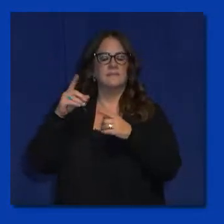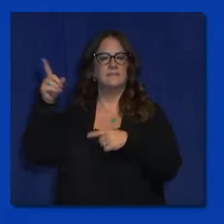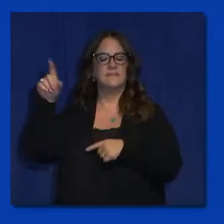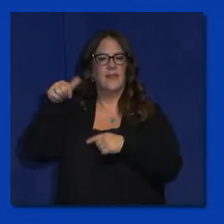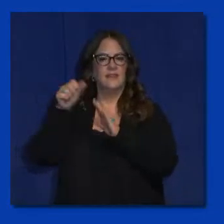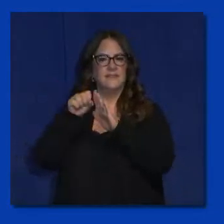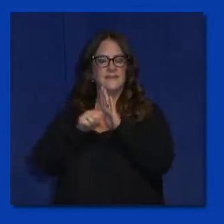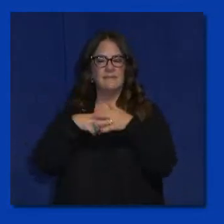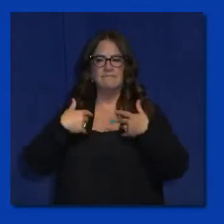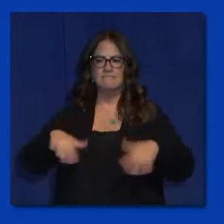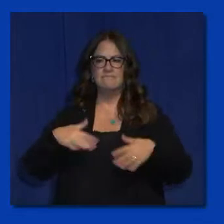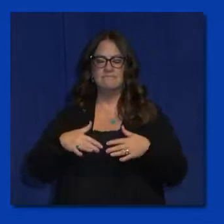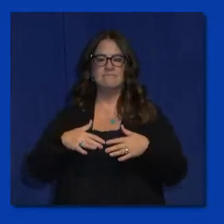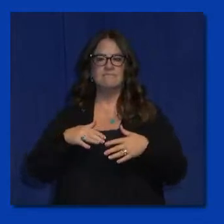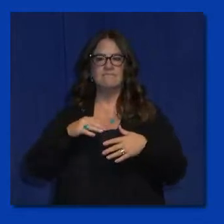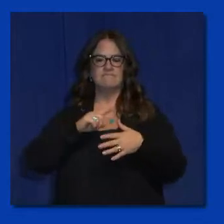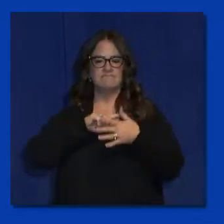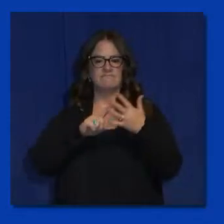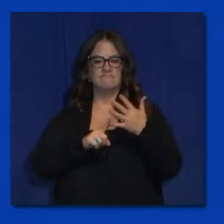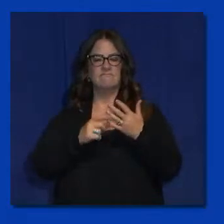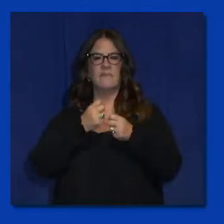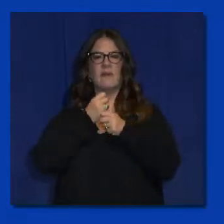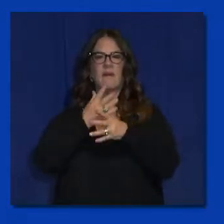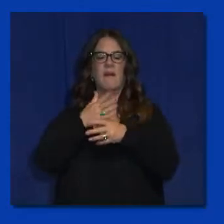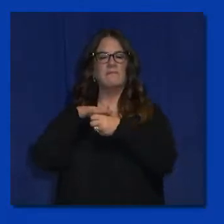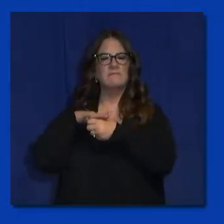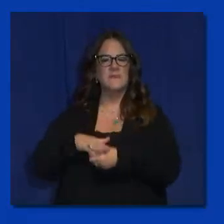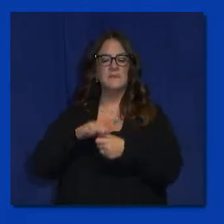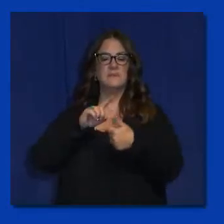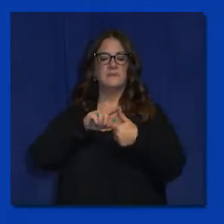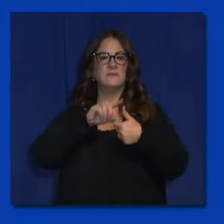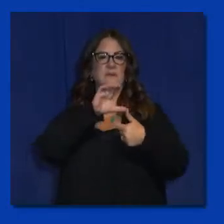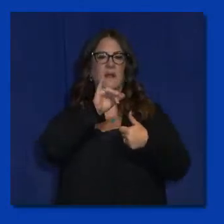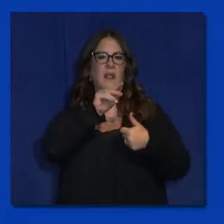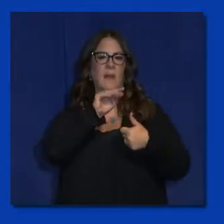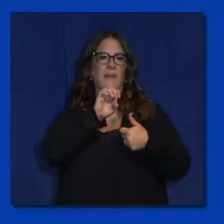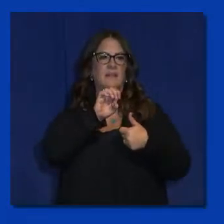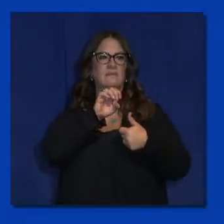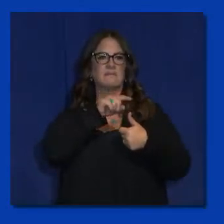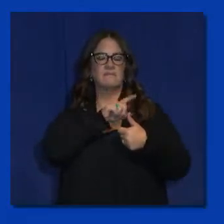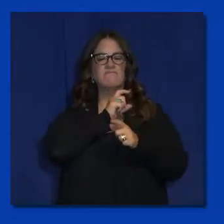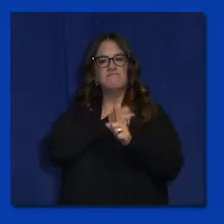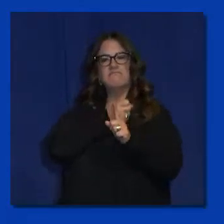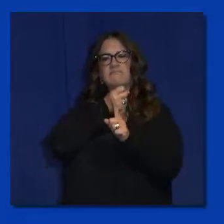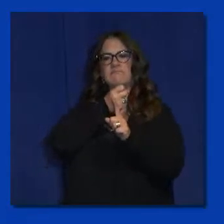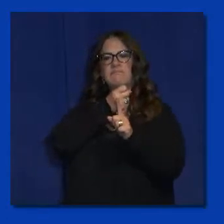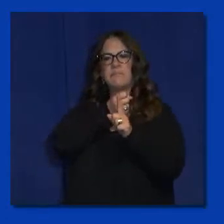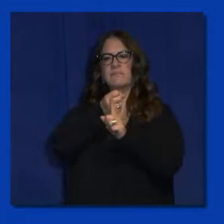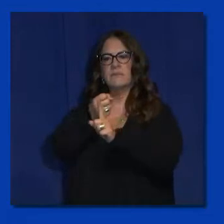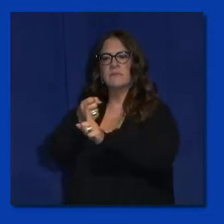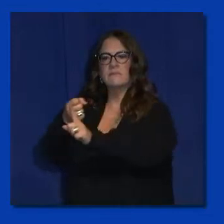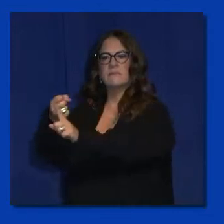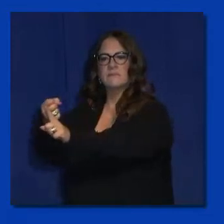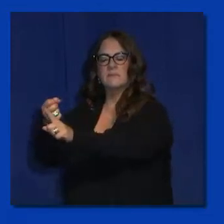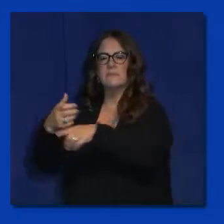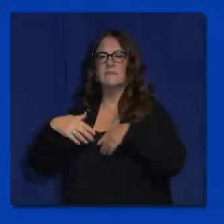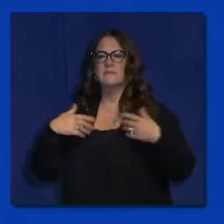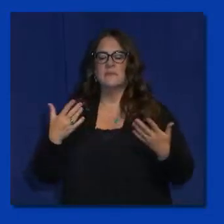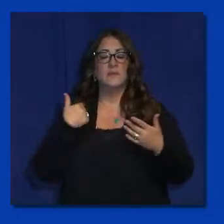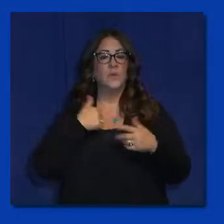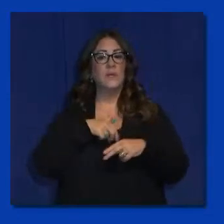So all of those things create different stresses, climate-driven stresses. Now, we haven't been sitting